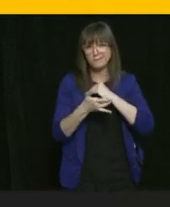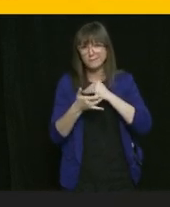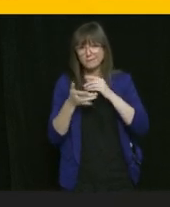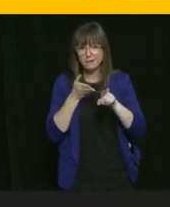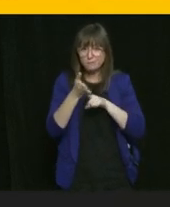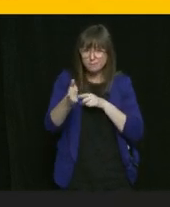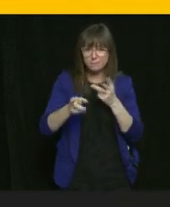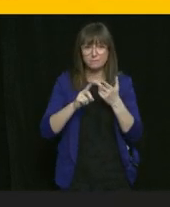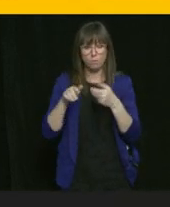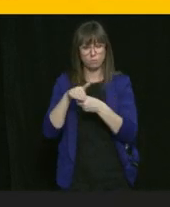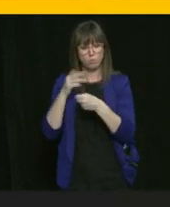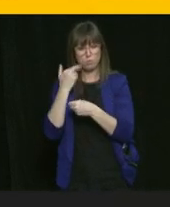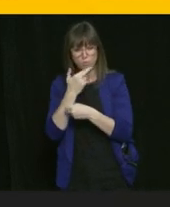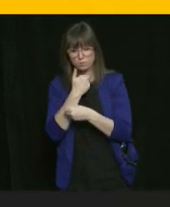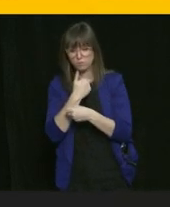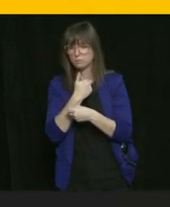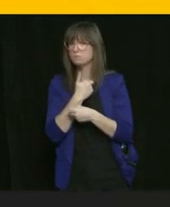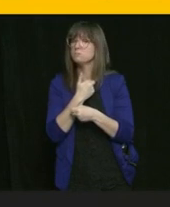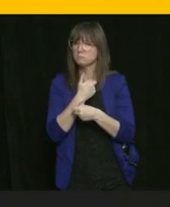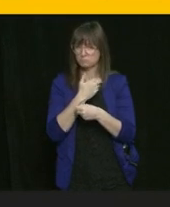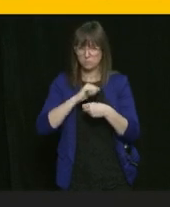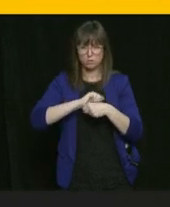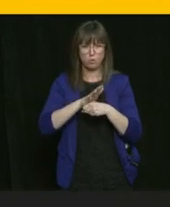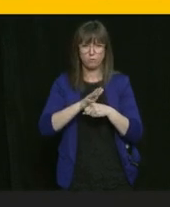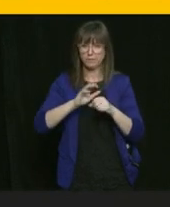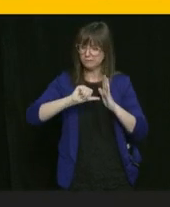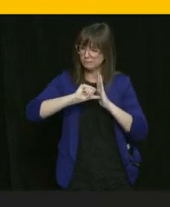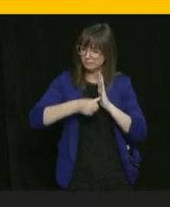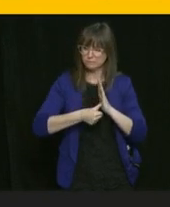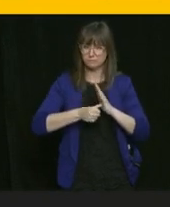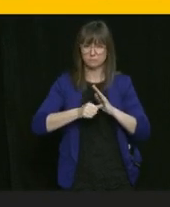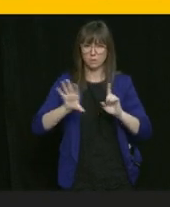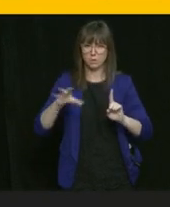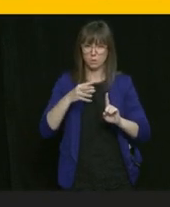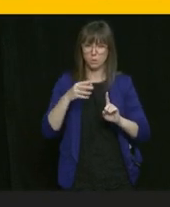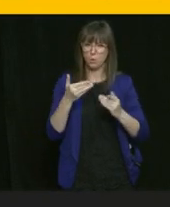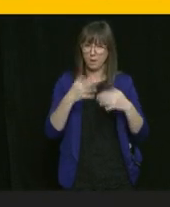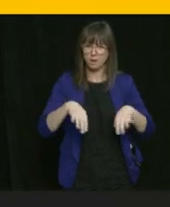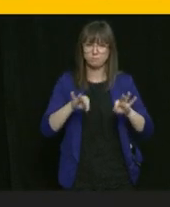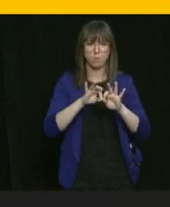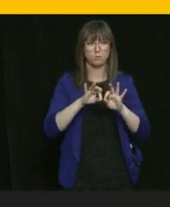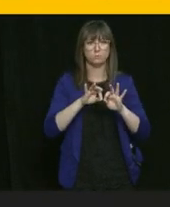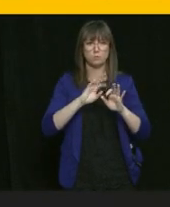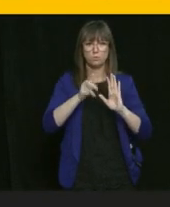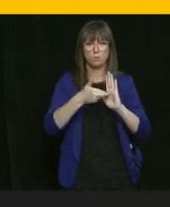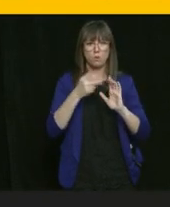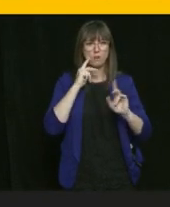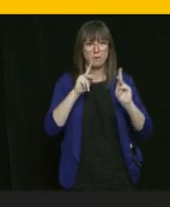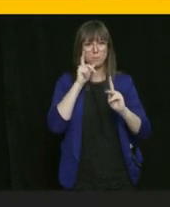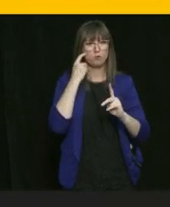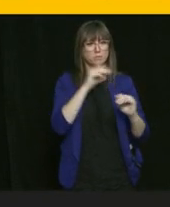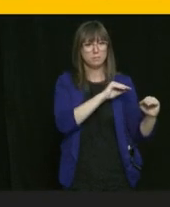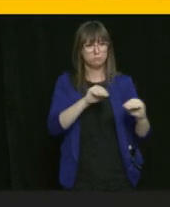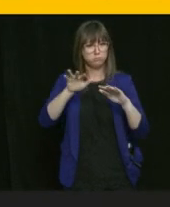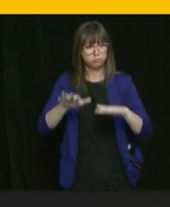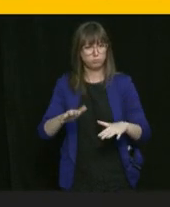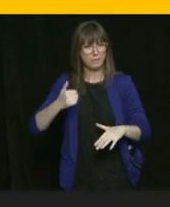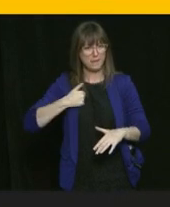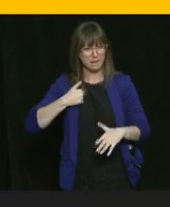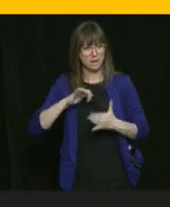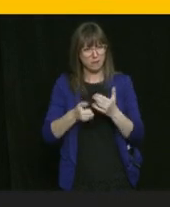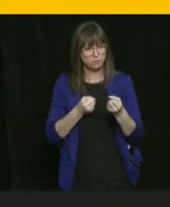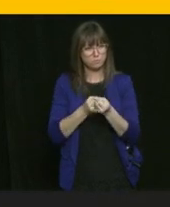restaurants, this crisis has highlighted the important contributions that newcomers make to our communities. So